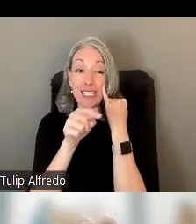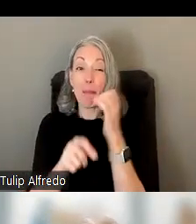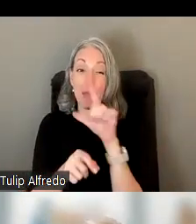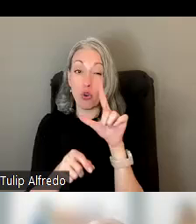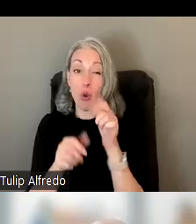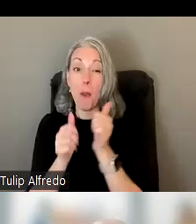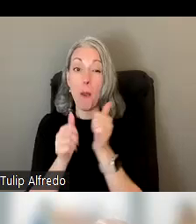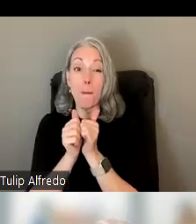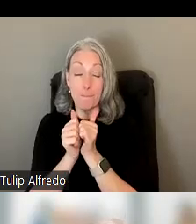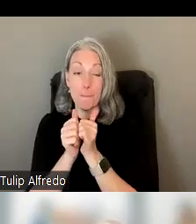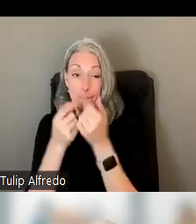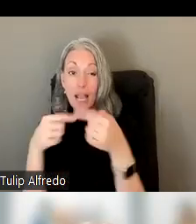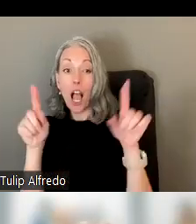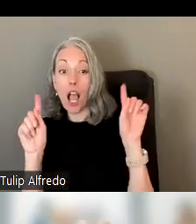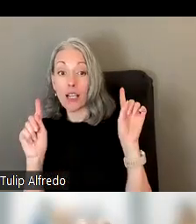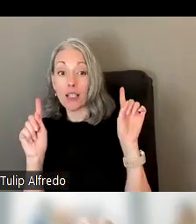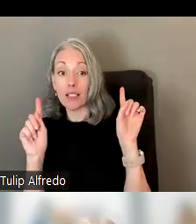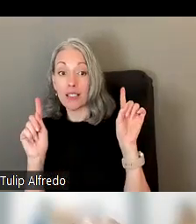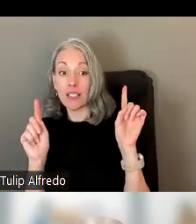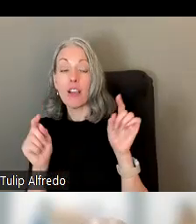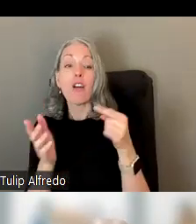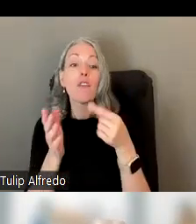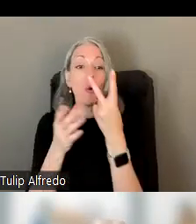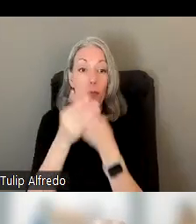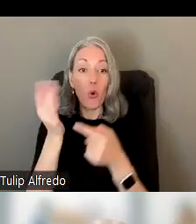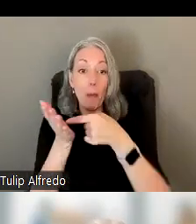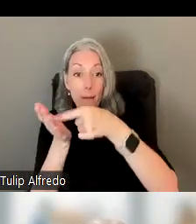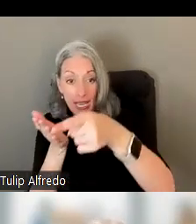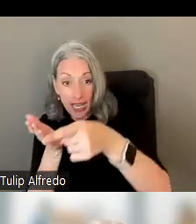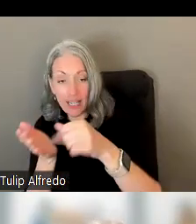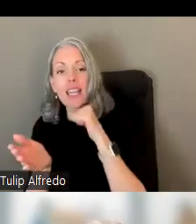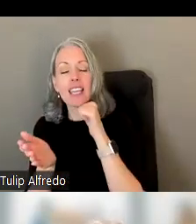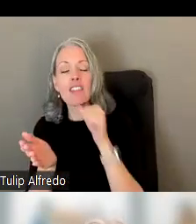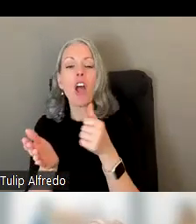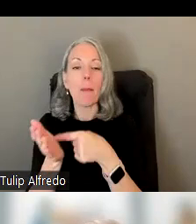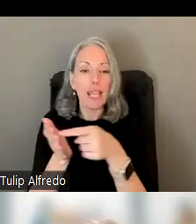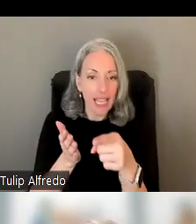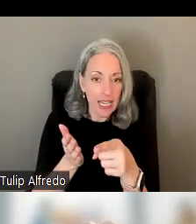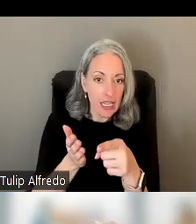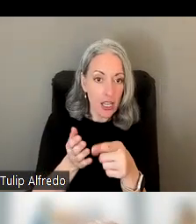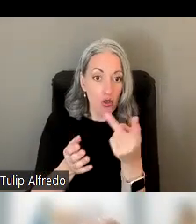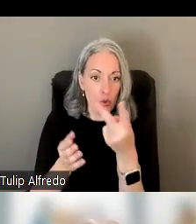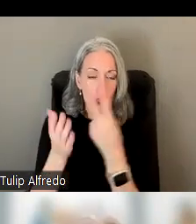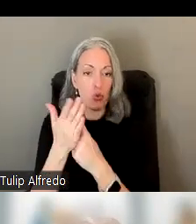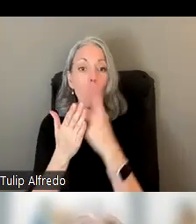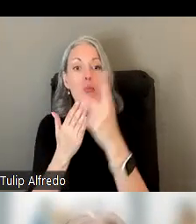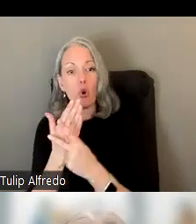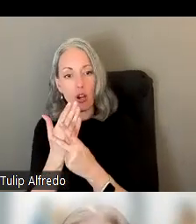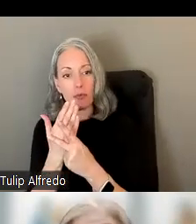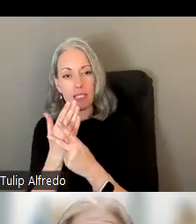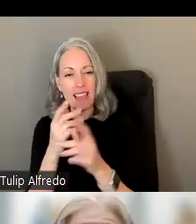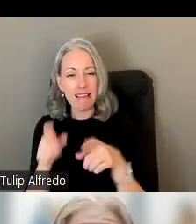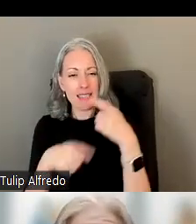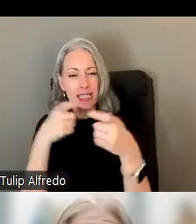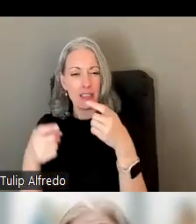for the unpaid and the paid family leave programs to be sort of giving people the same